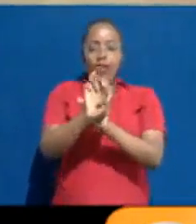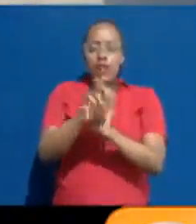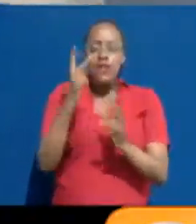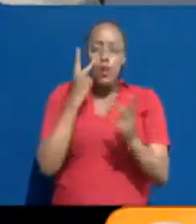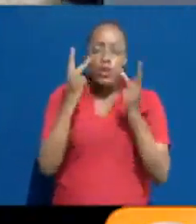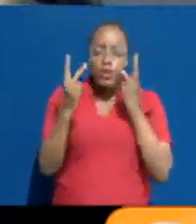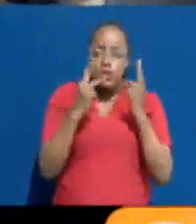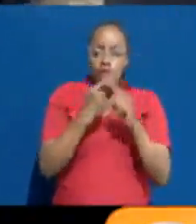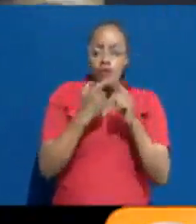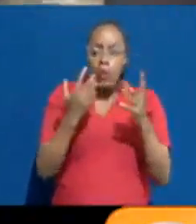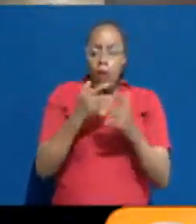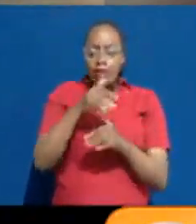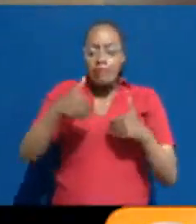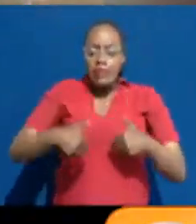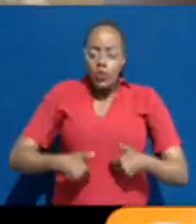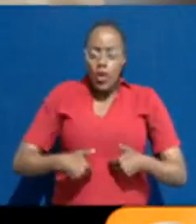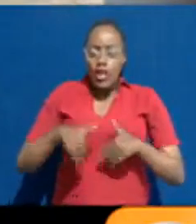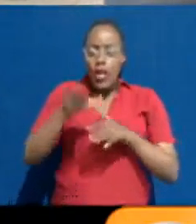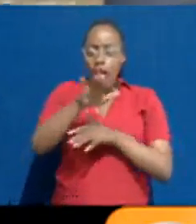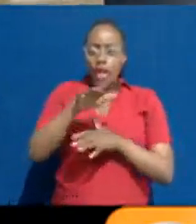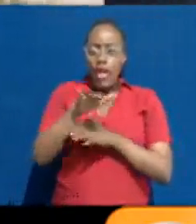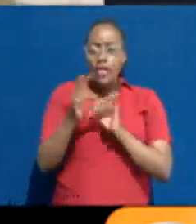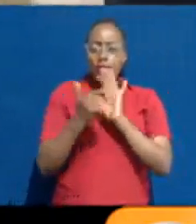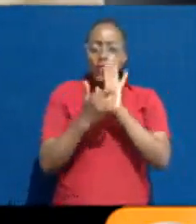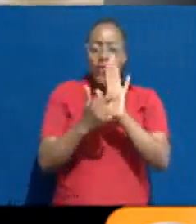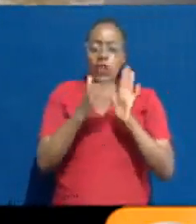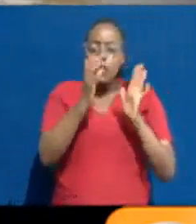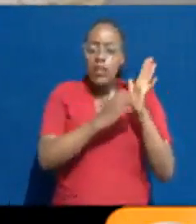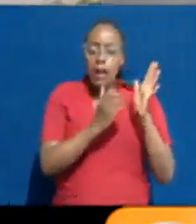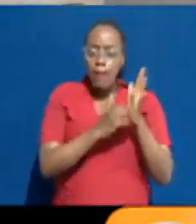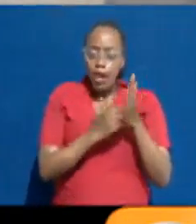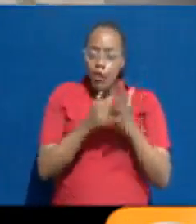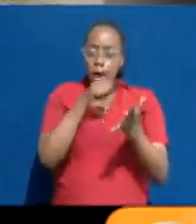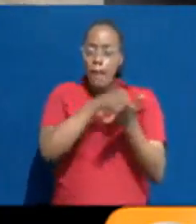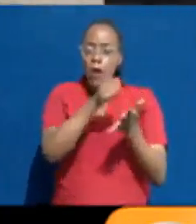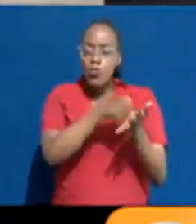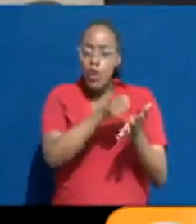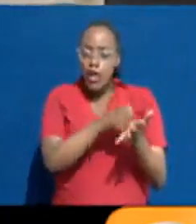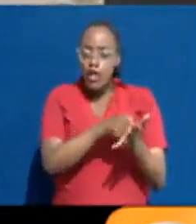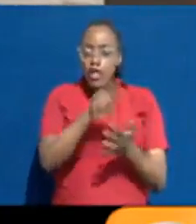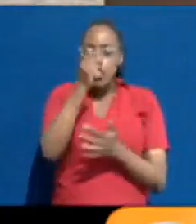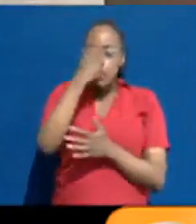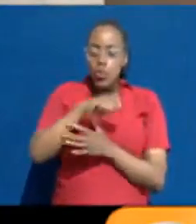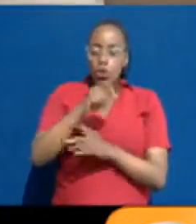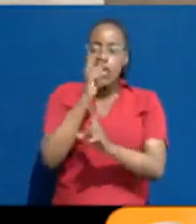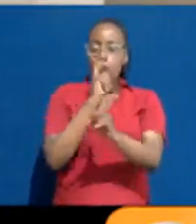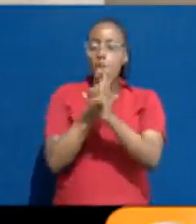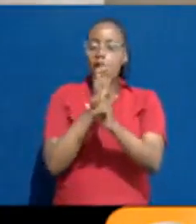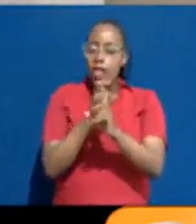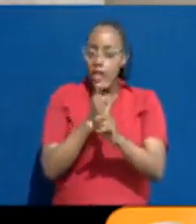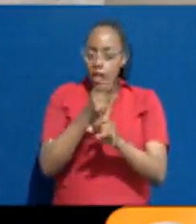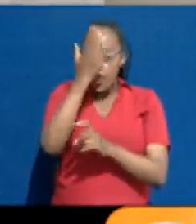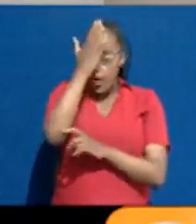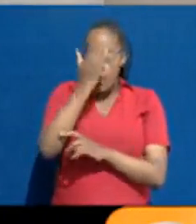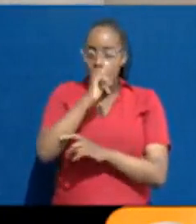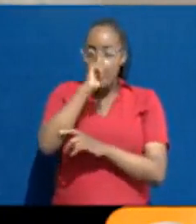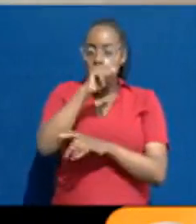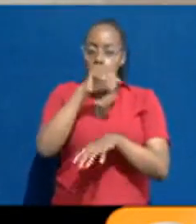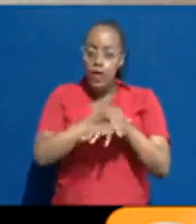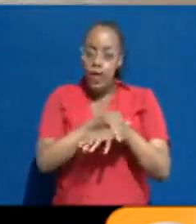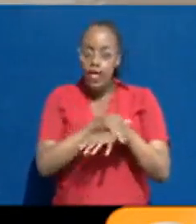we are coming from drought, so areas like Machakos, Makueni, Kitui, Kwale, so that they were